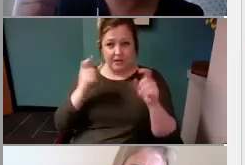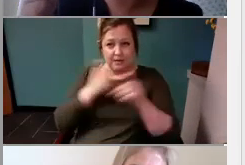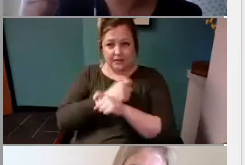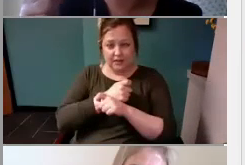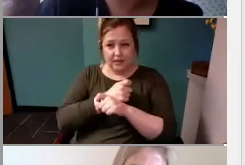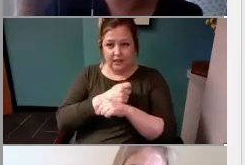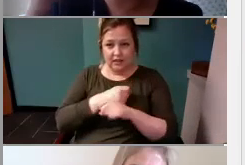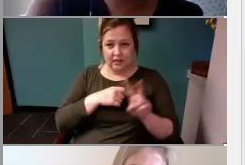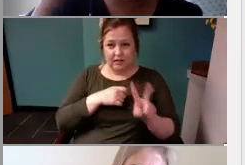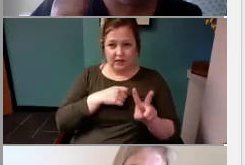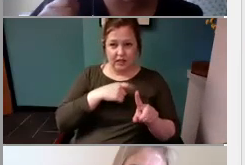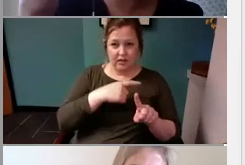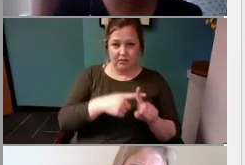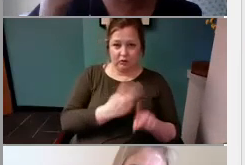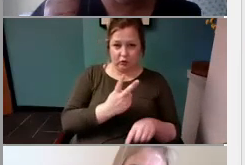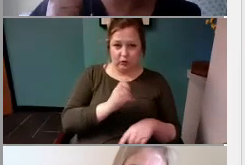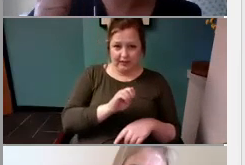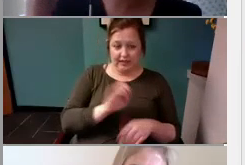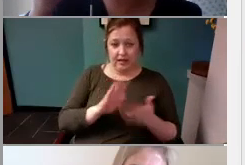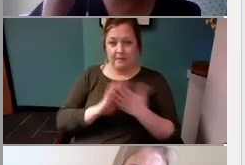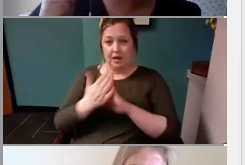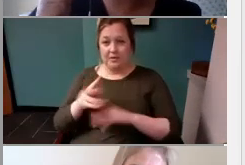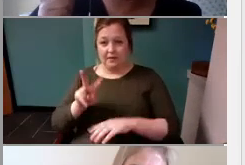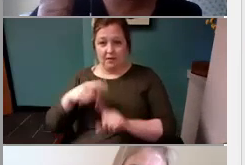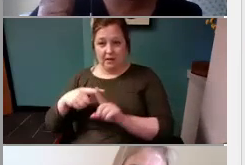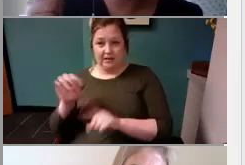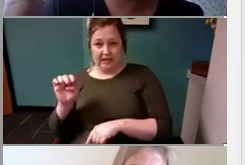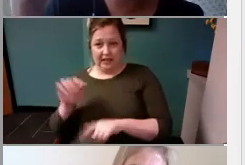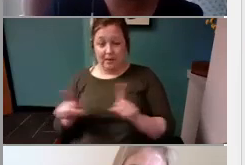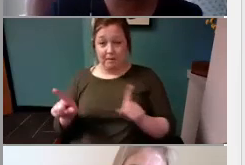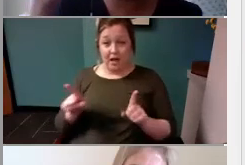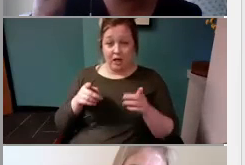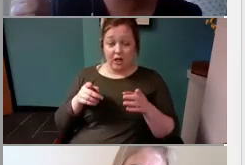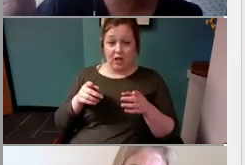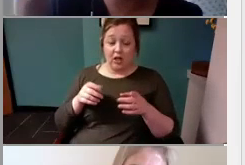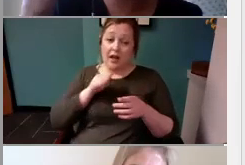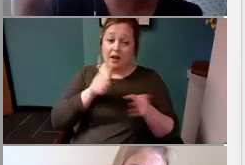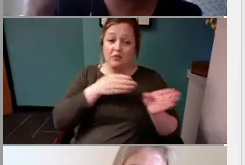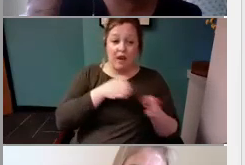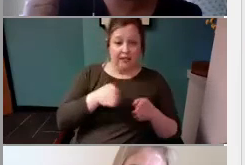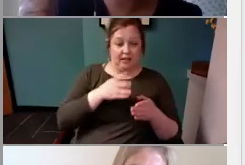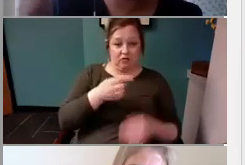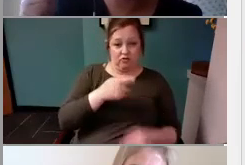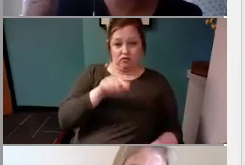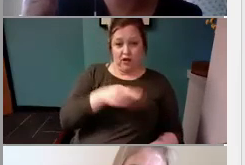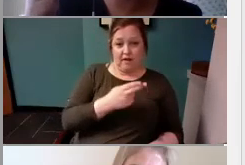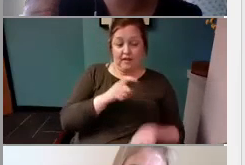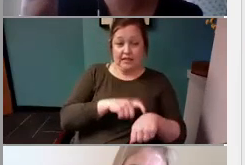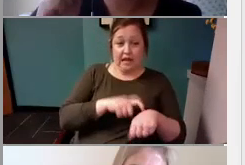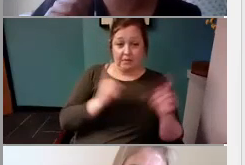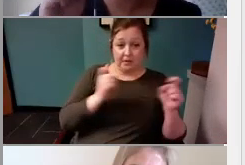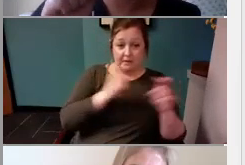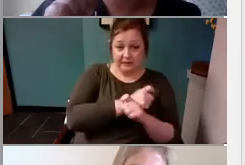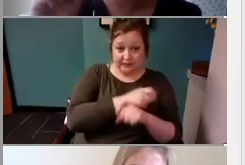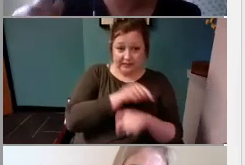essentially becomes V plus E, but why for an undirected graph, the time complexity for performing DFS on an undirected graph